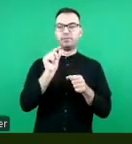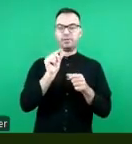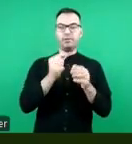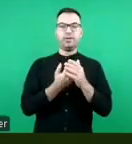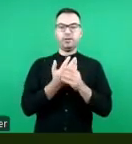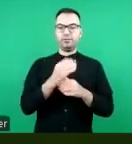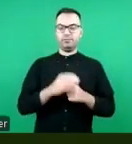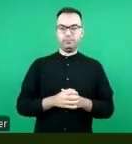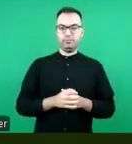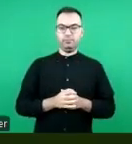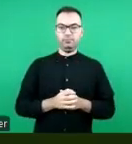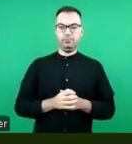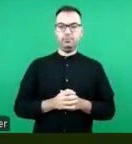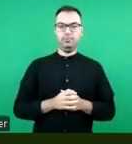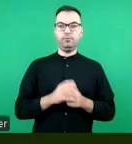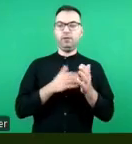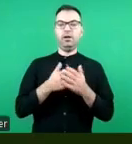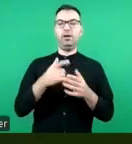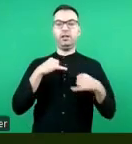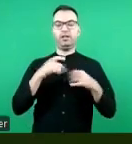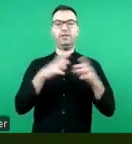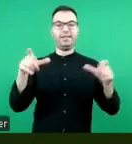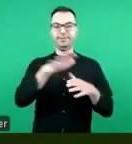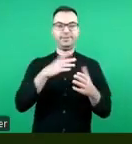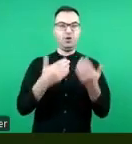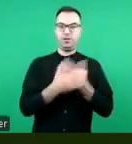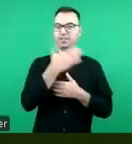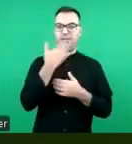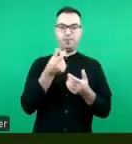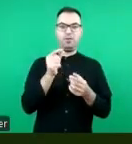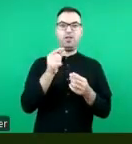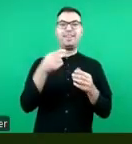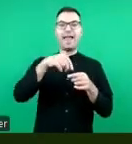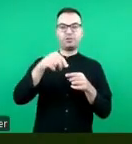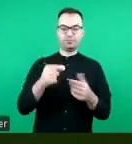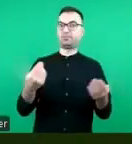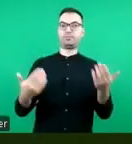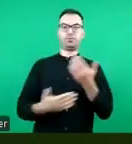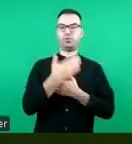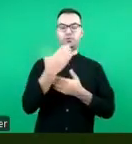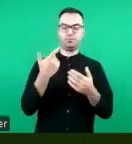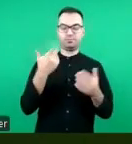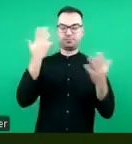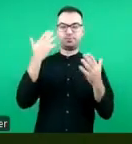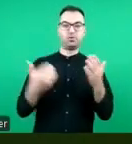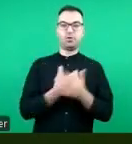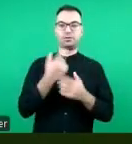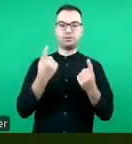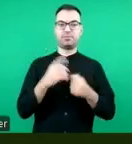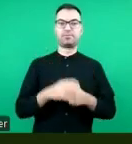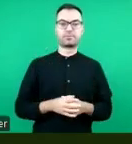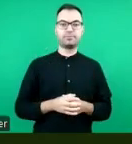20, 30,000 hectare they are in charge of management. So that's actually new that we are at this edge.